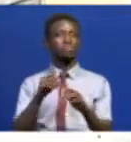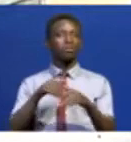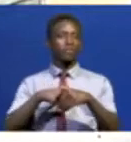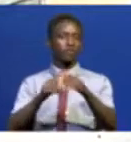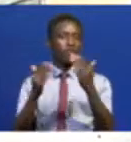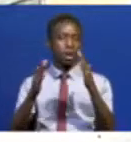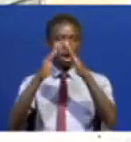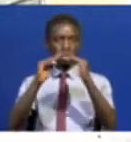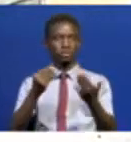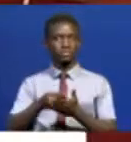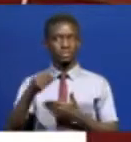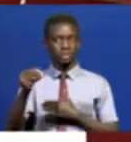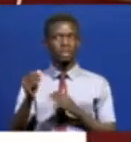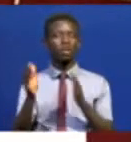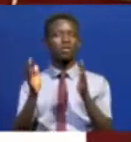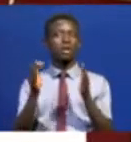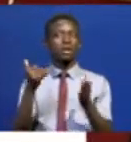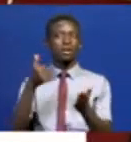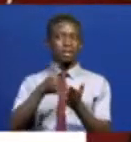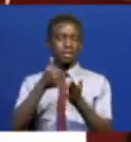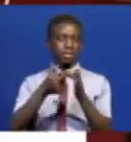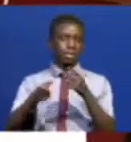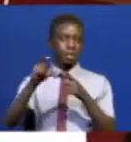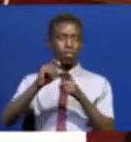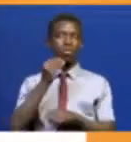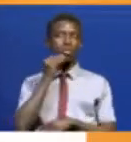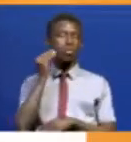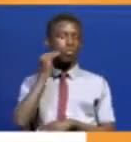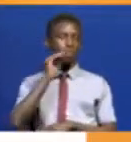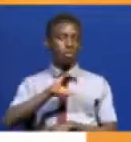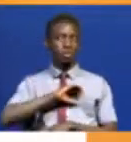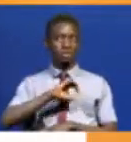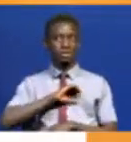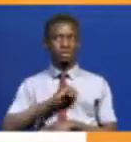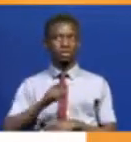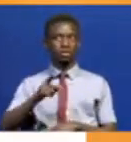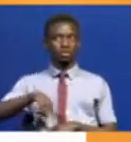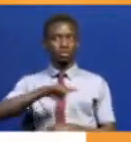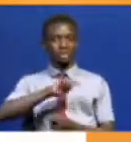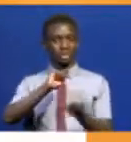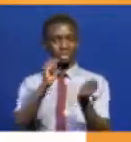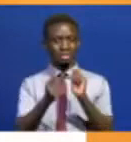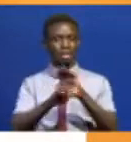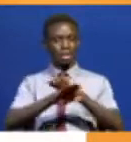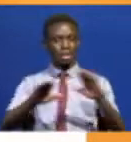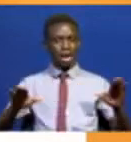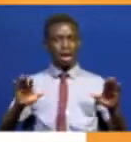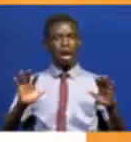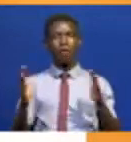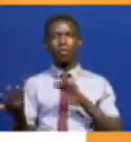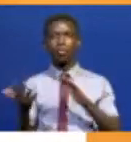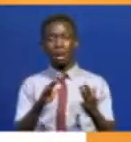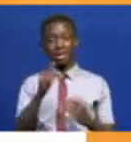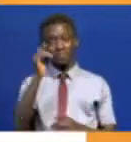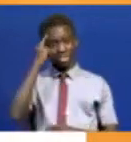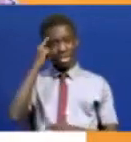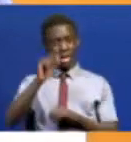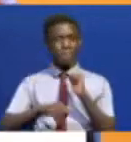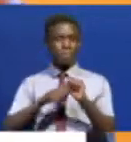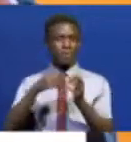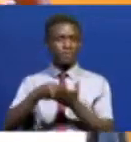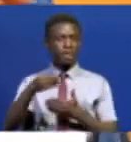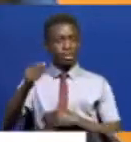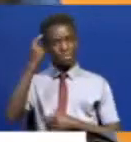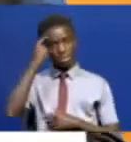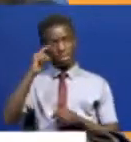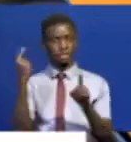and thus significantly increase home ownership. We are changing the landscape. So when you are thinking about financing, think differently,